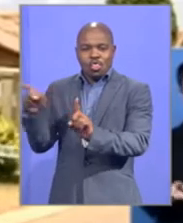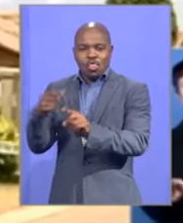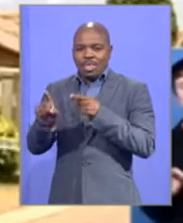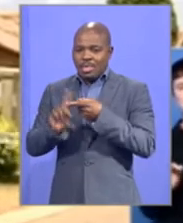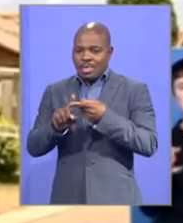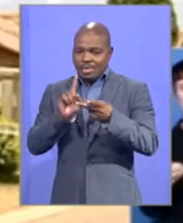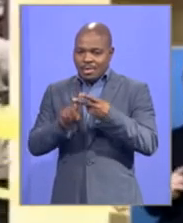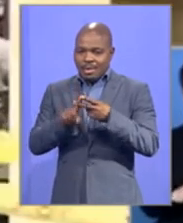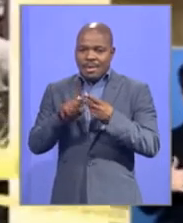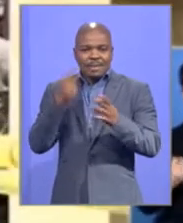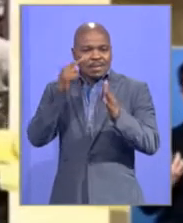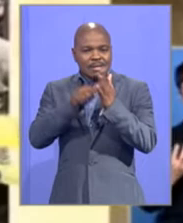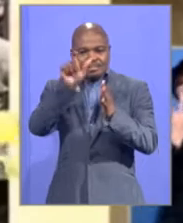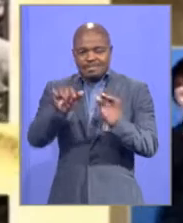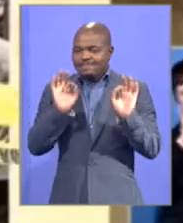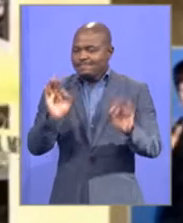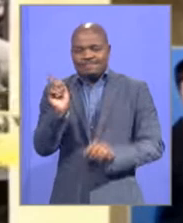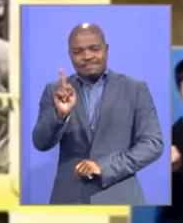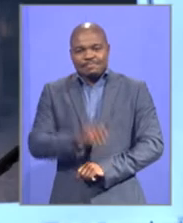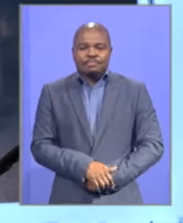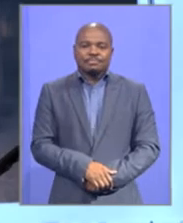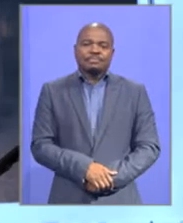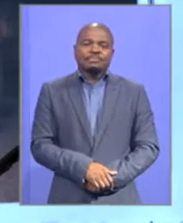se paki e tshepagalang.